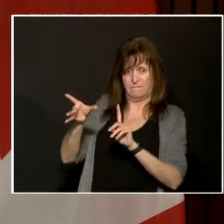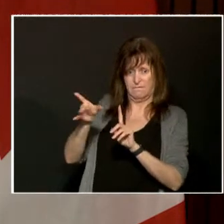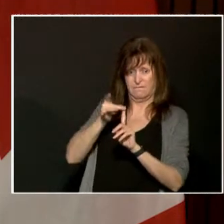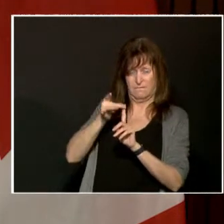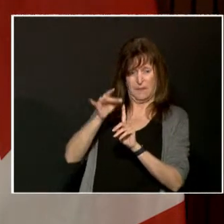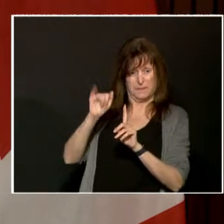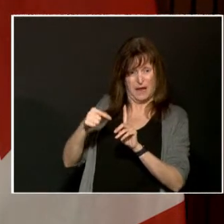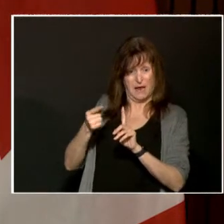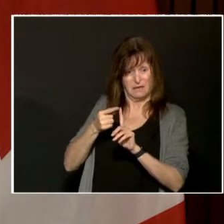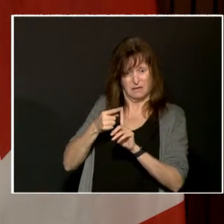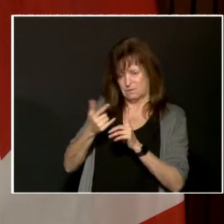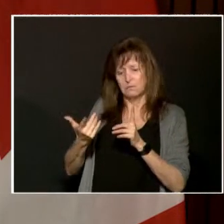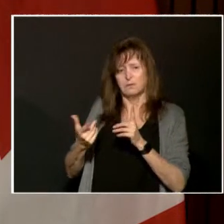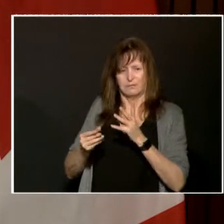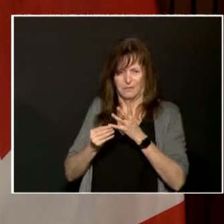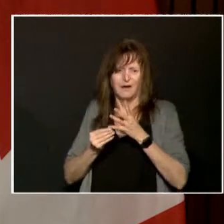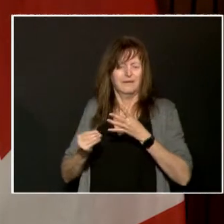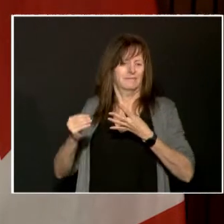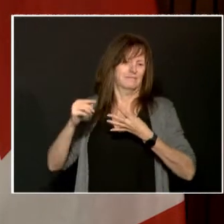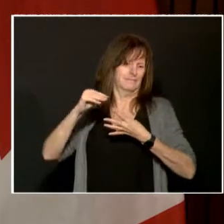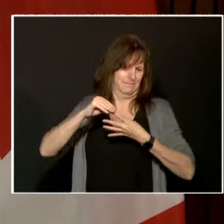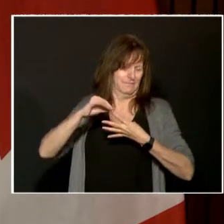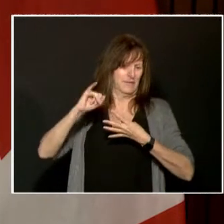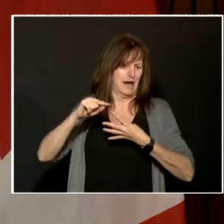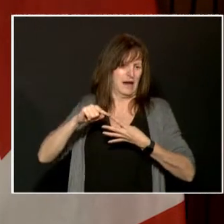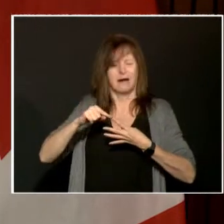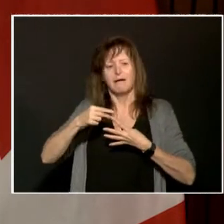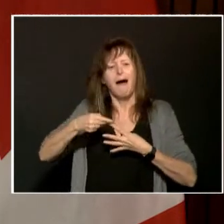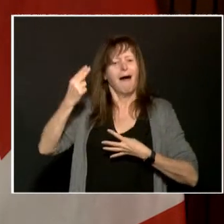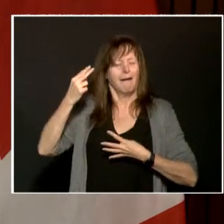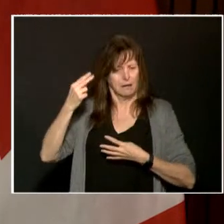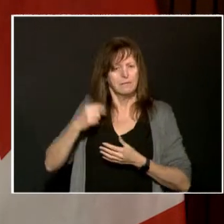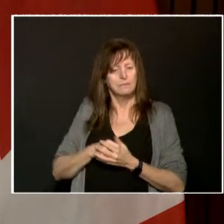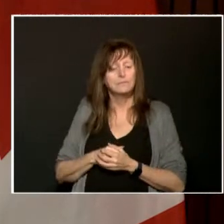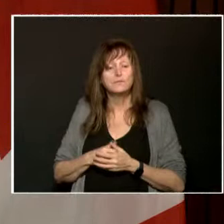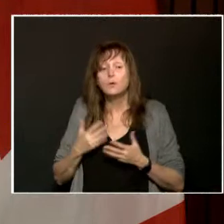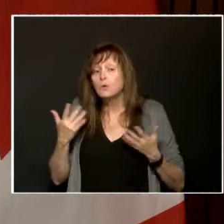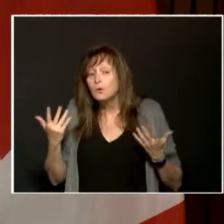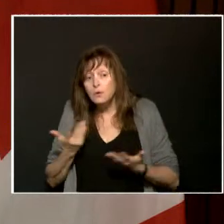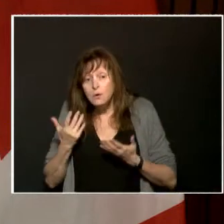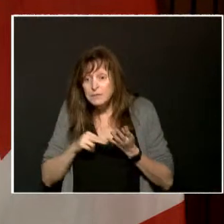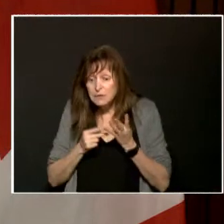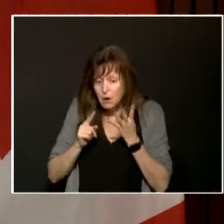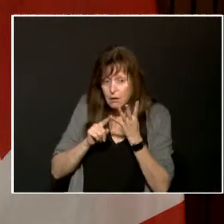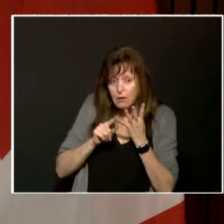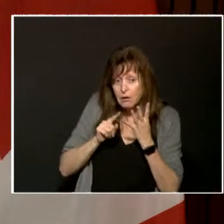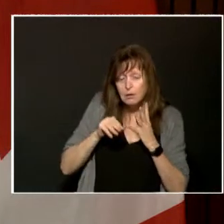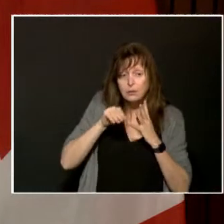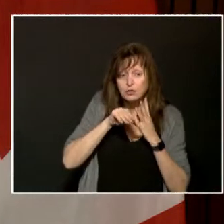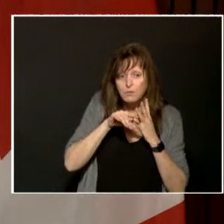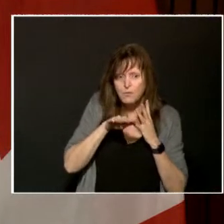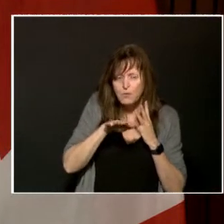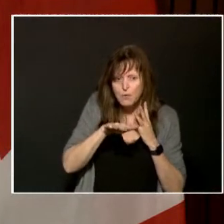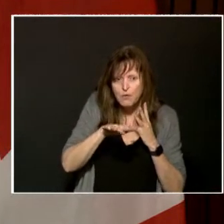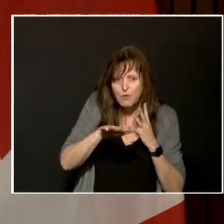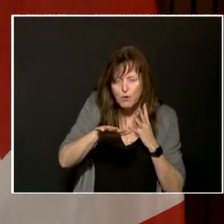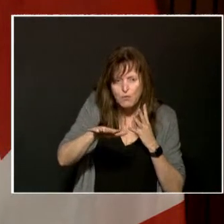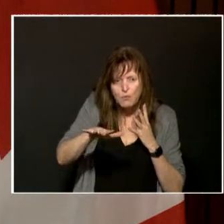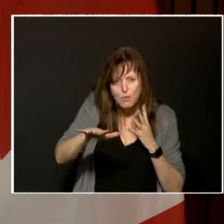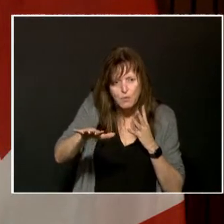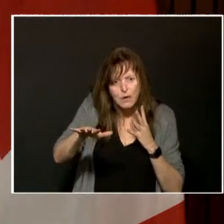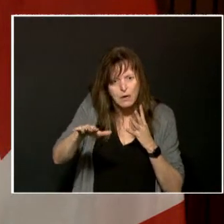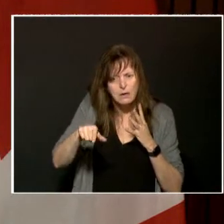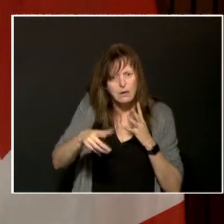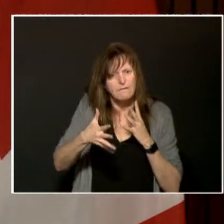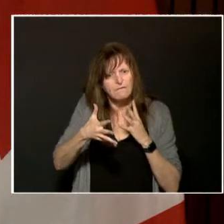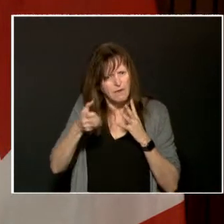is growing absolutely. The reproduction number for the Delta variant has been below 1 for a few days now. Now, it does